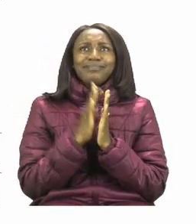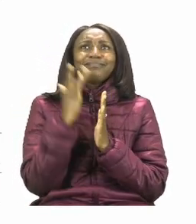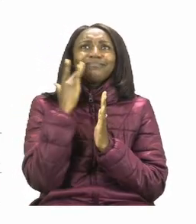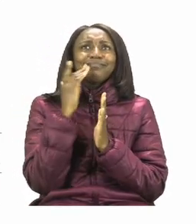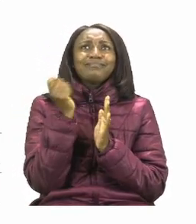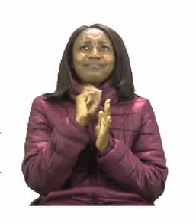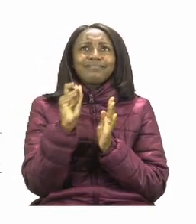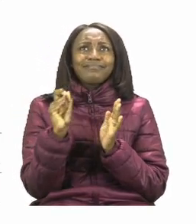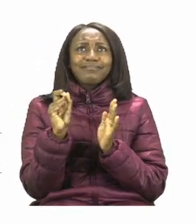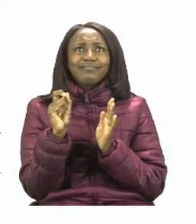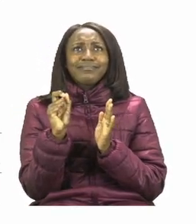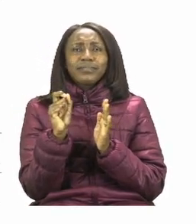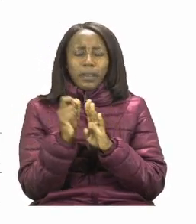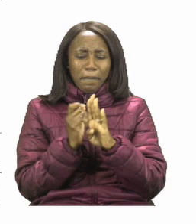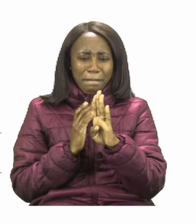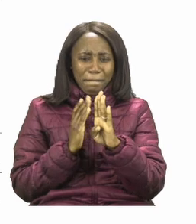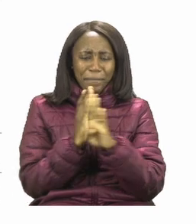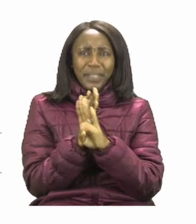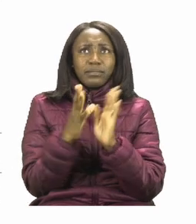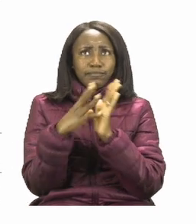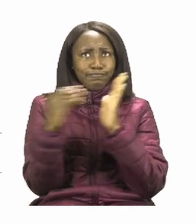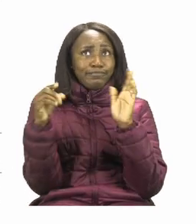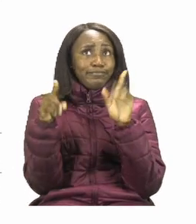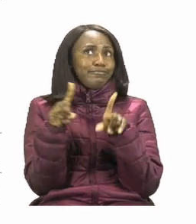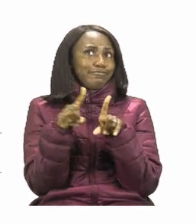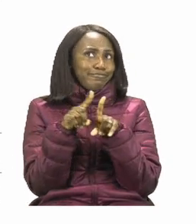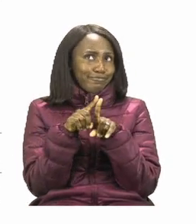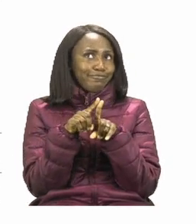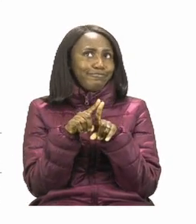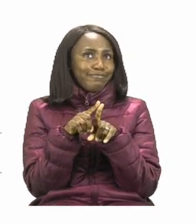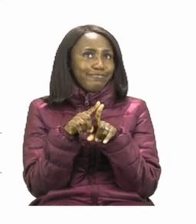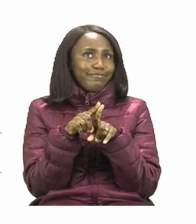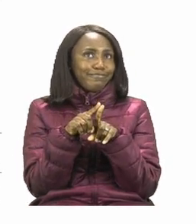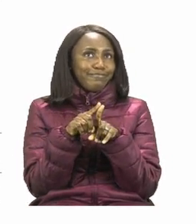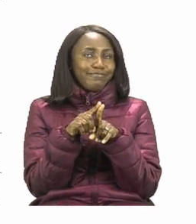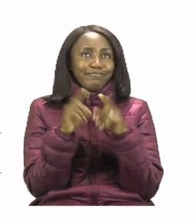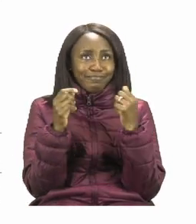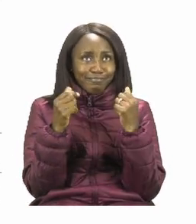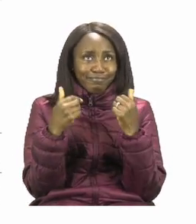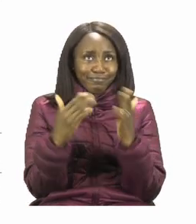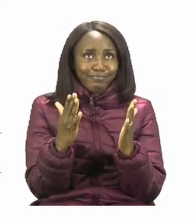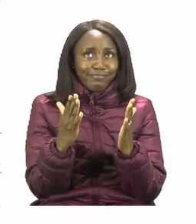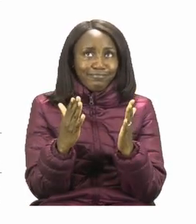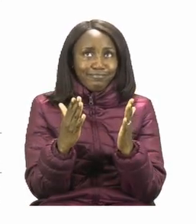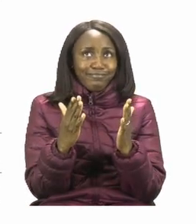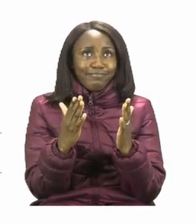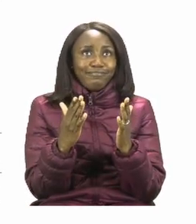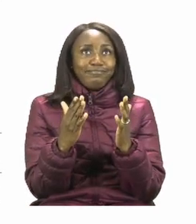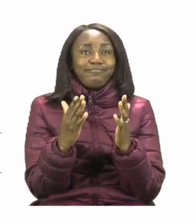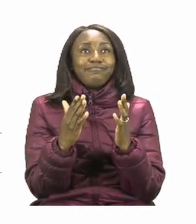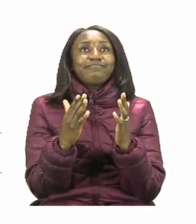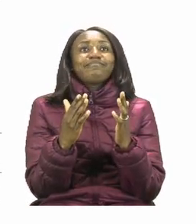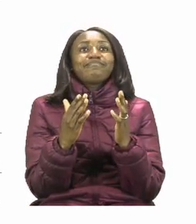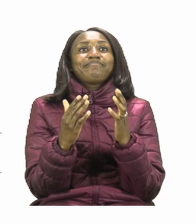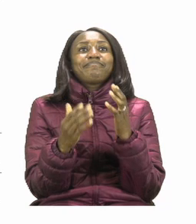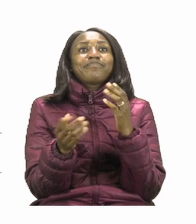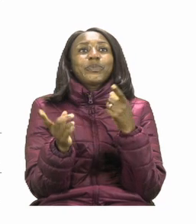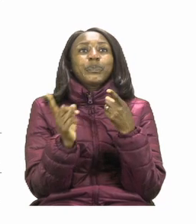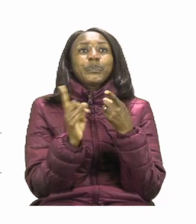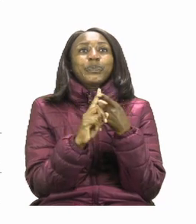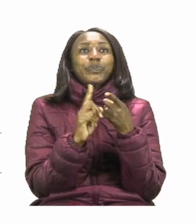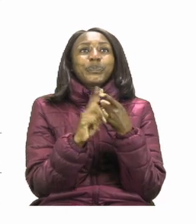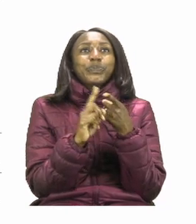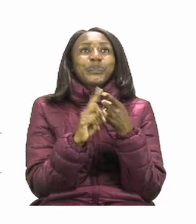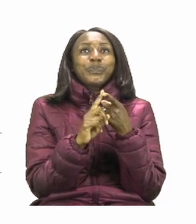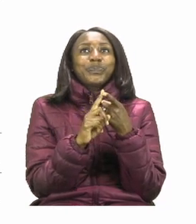following the same letter size. Let's begin by reading our sight words.